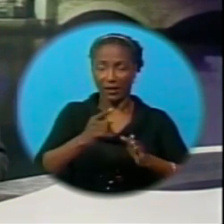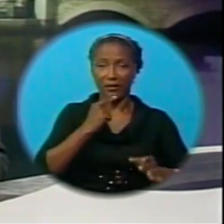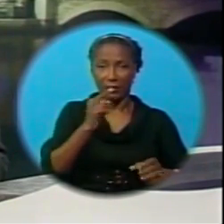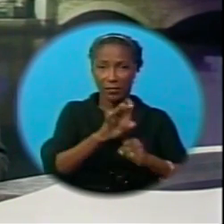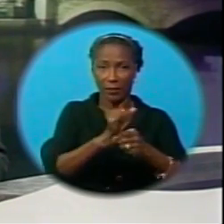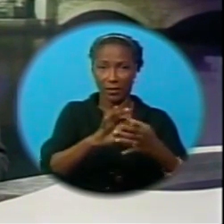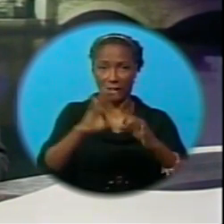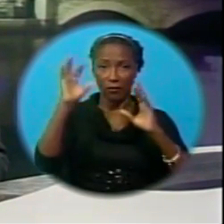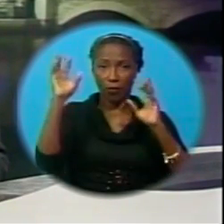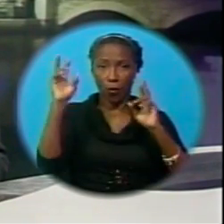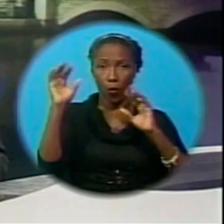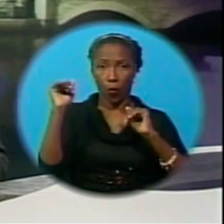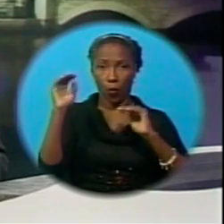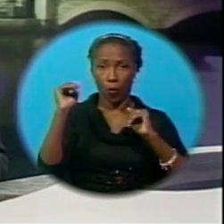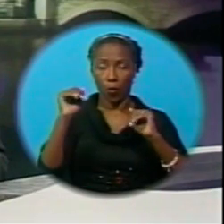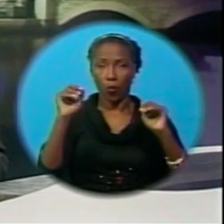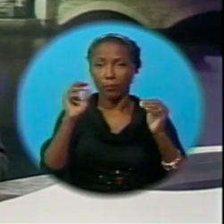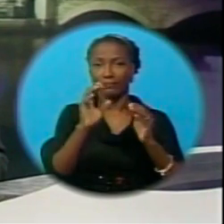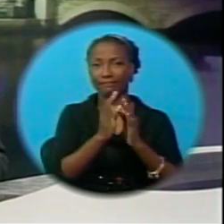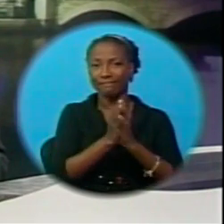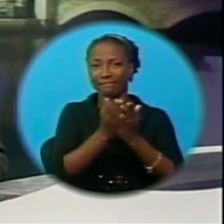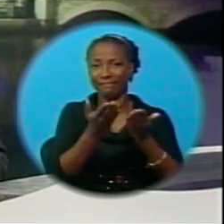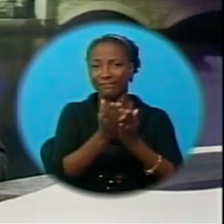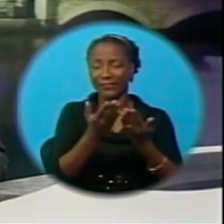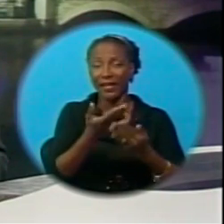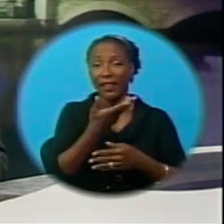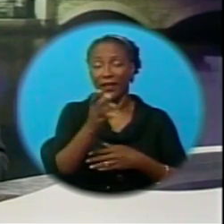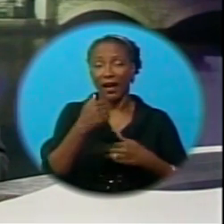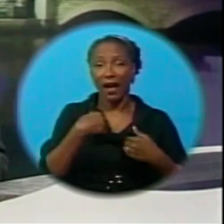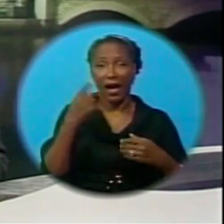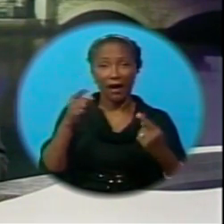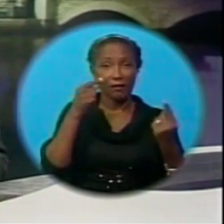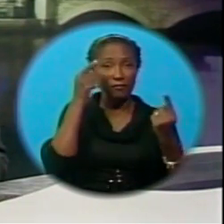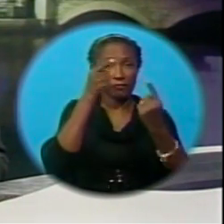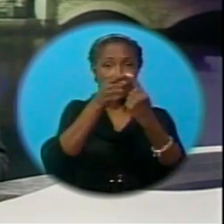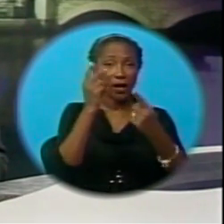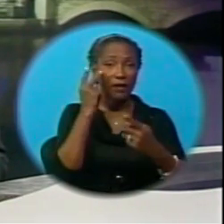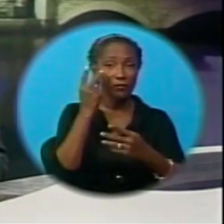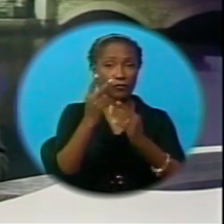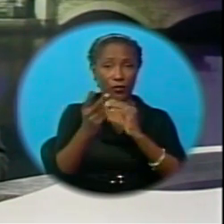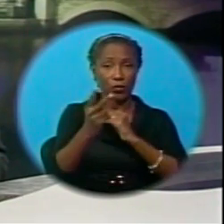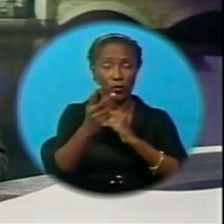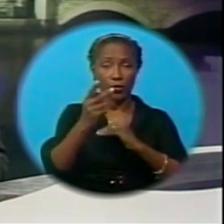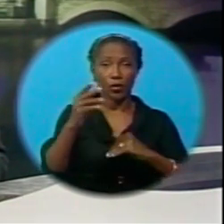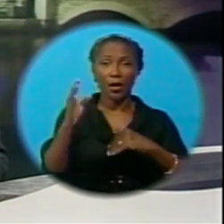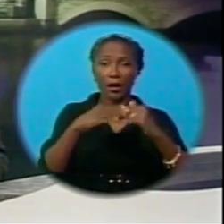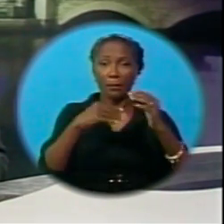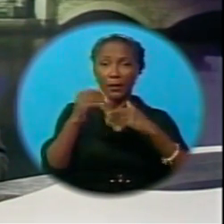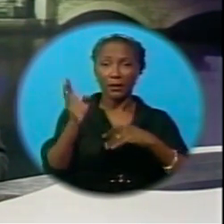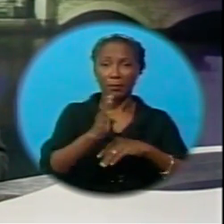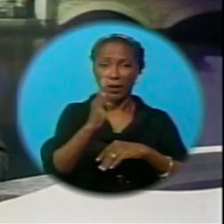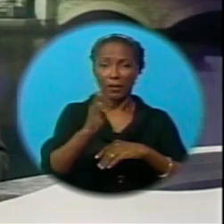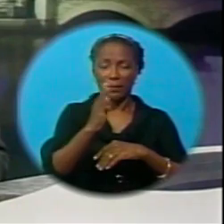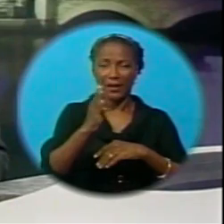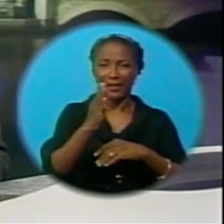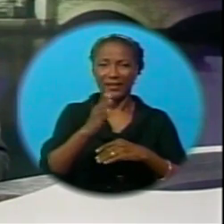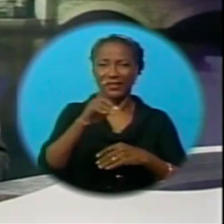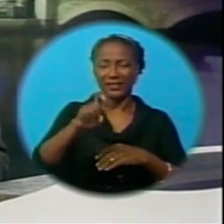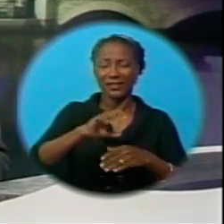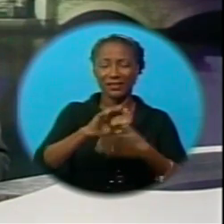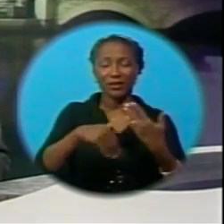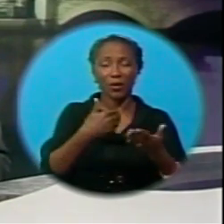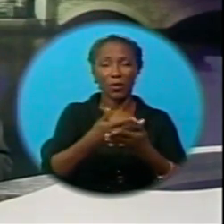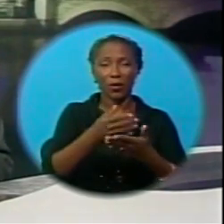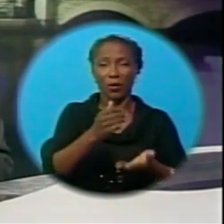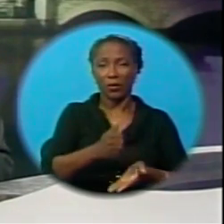while the BLP may have some ideas on the way forward for the country, rebuilding of Barbados is going to require the input of all